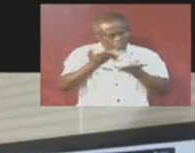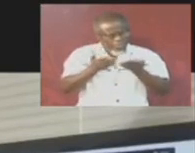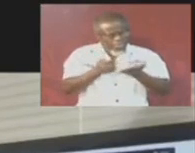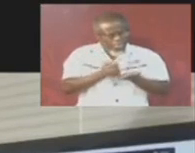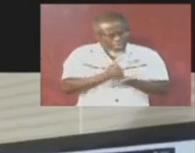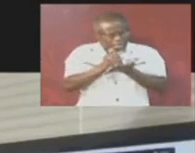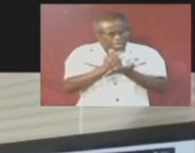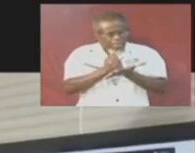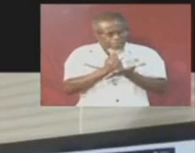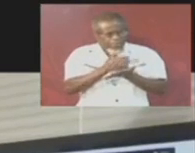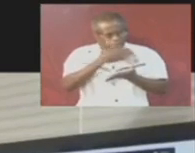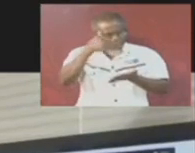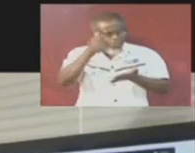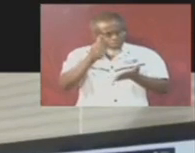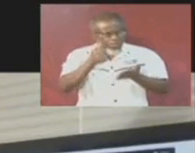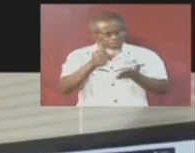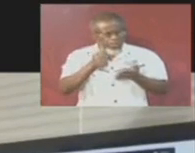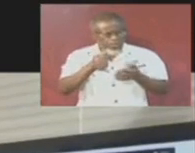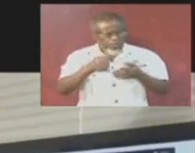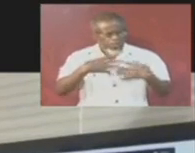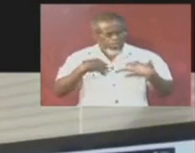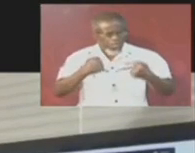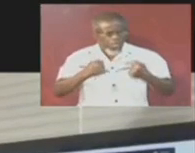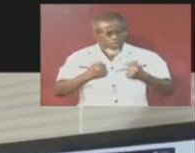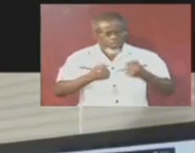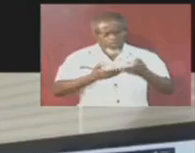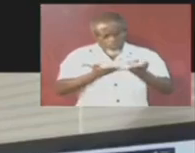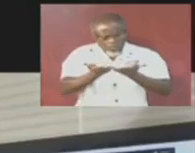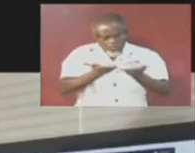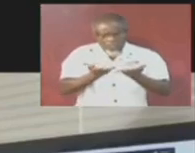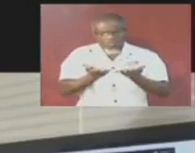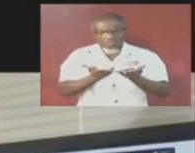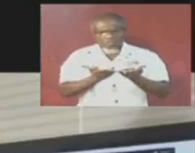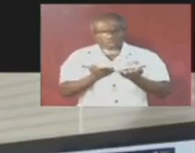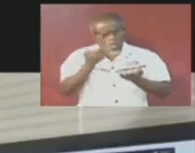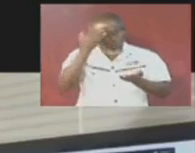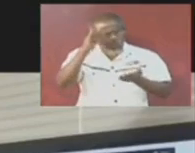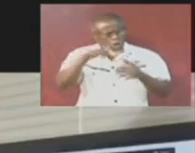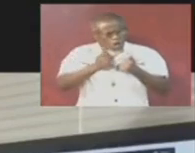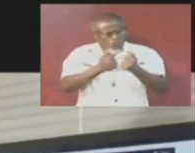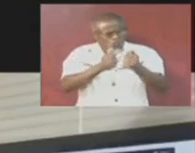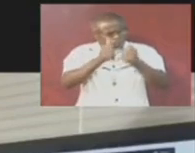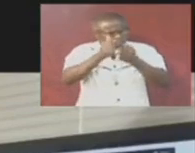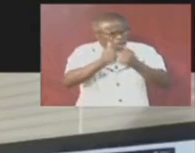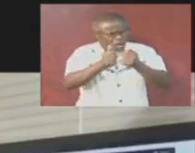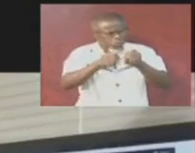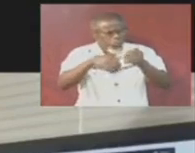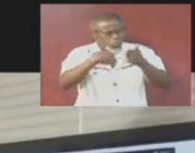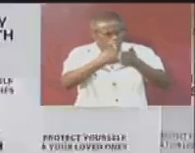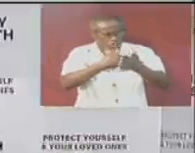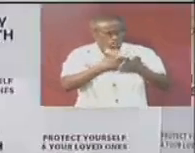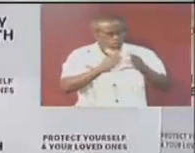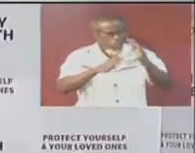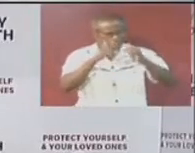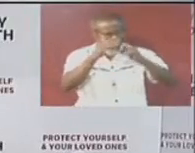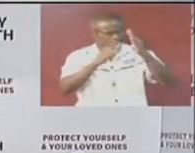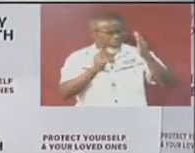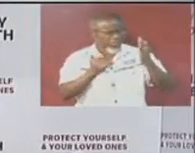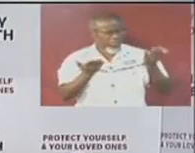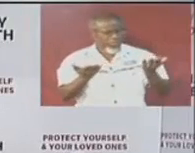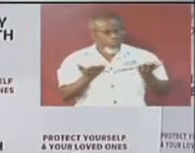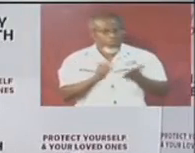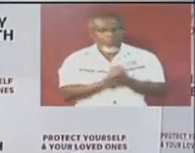delivery. Some timelines, I'm not sure, you know, how far we are. Can you give us a progress report on that? Thank you. And I will take